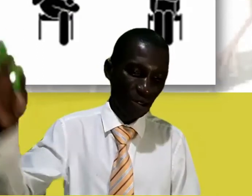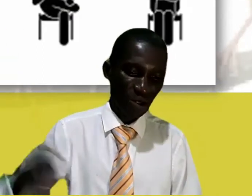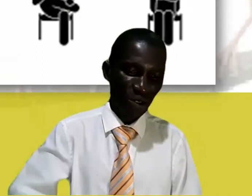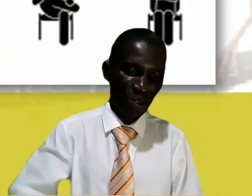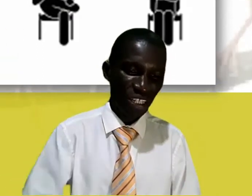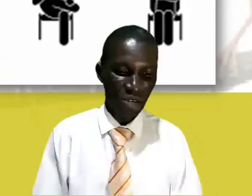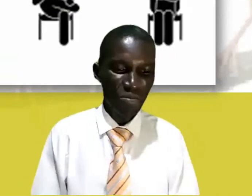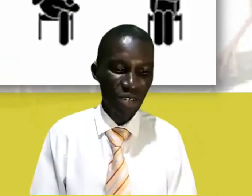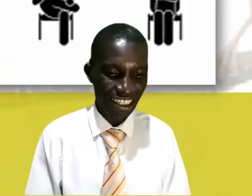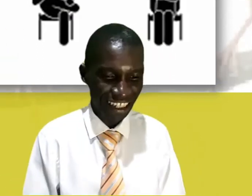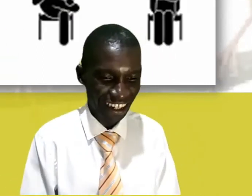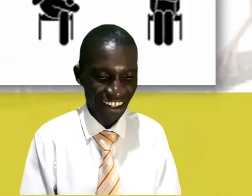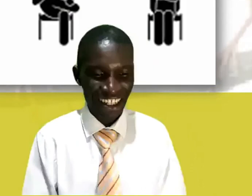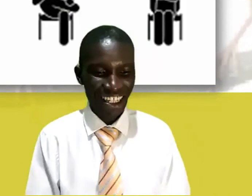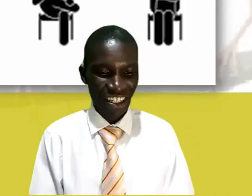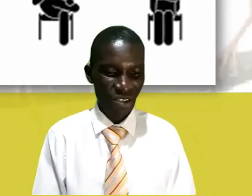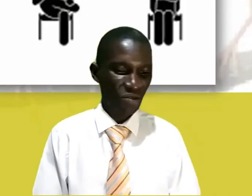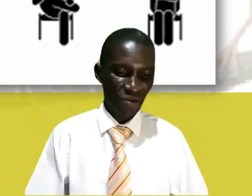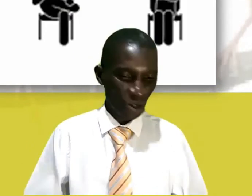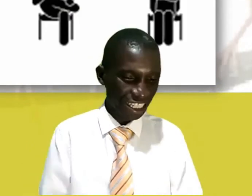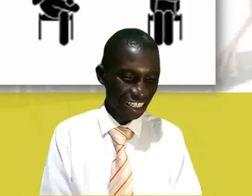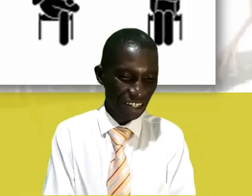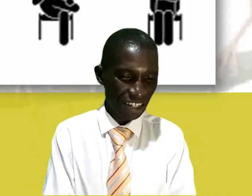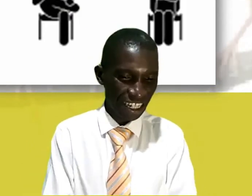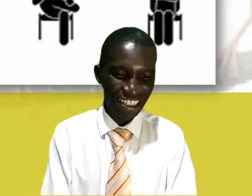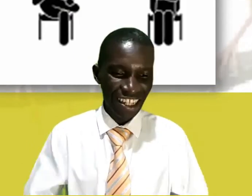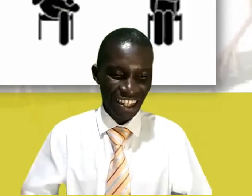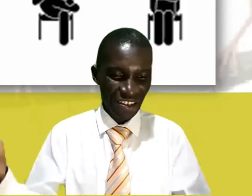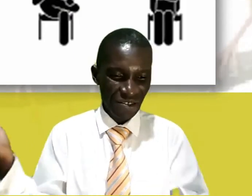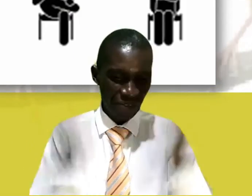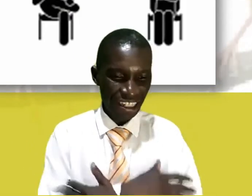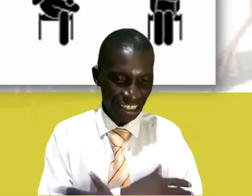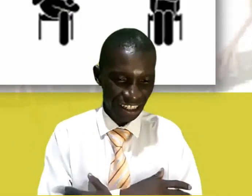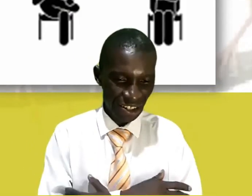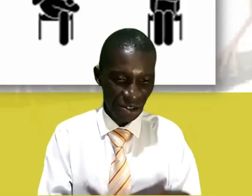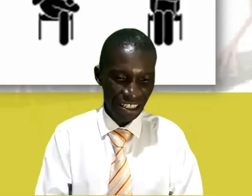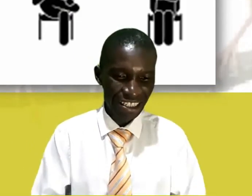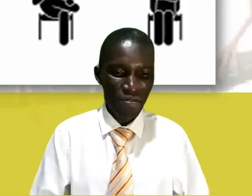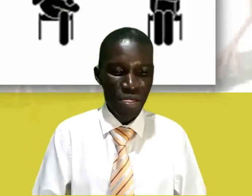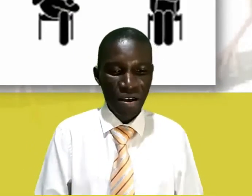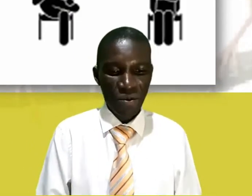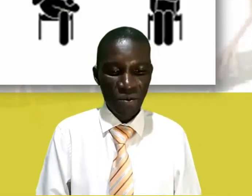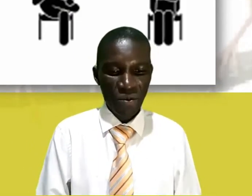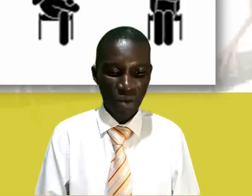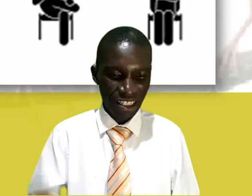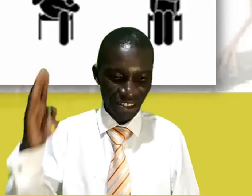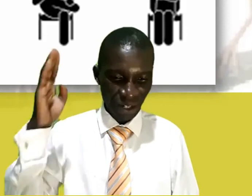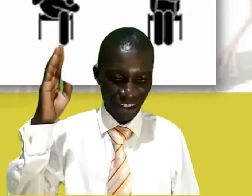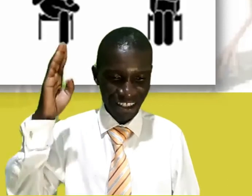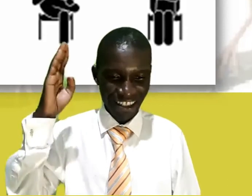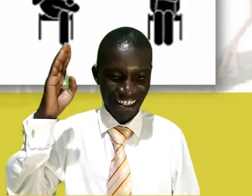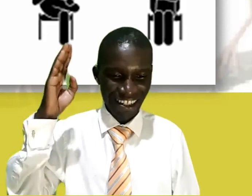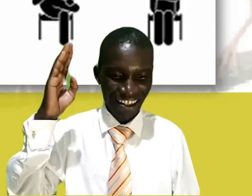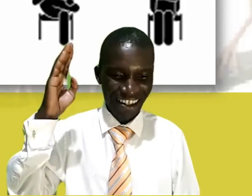You used to say Zvaka presa. You folded legs, face closed. What about this